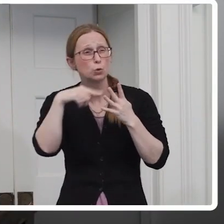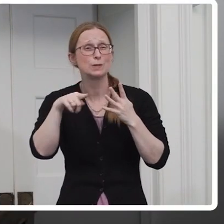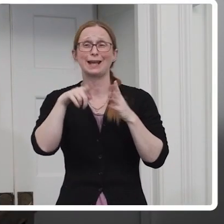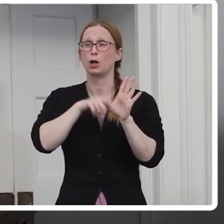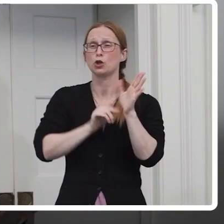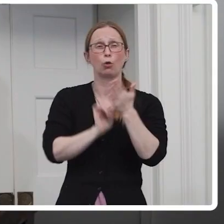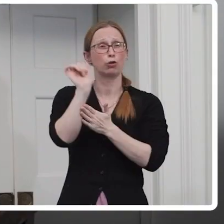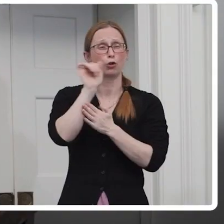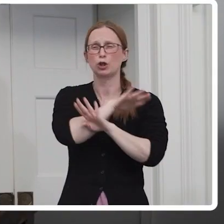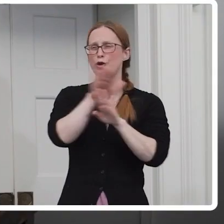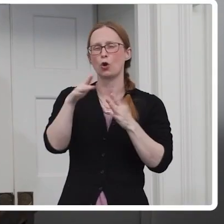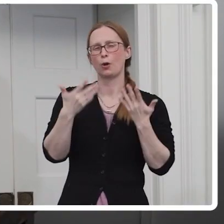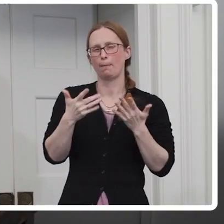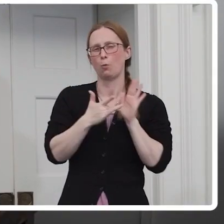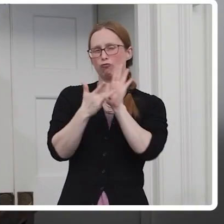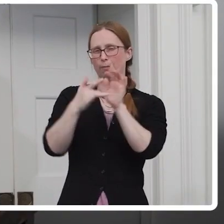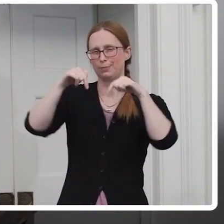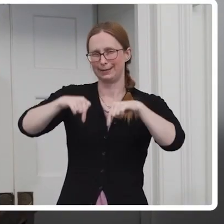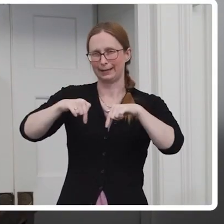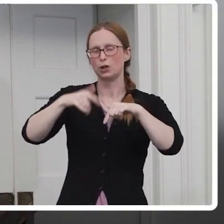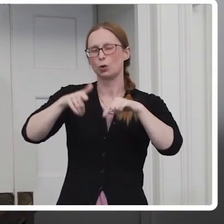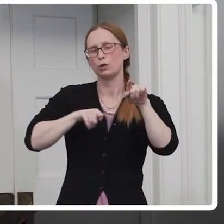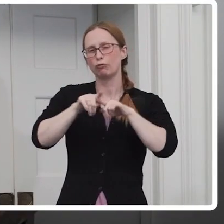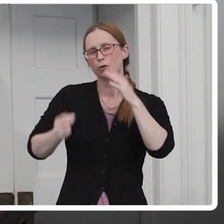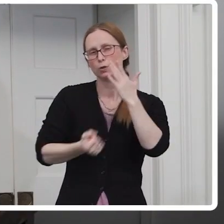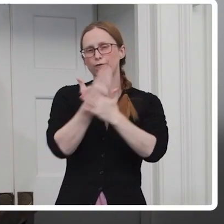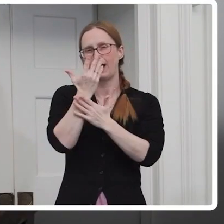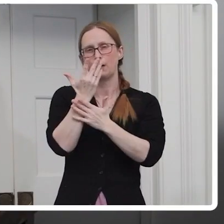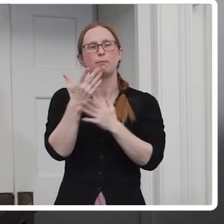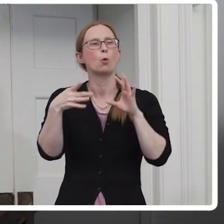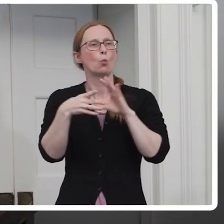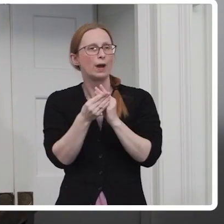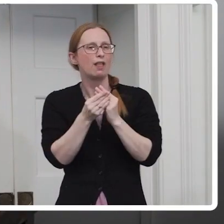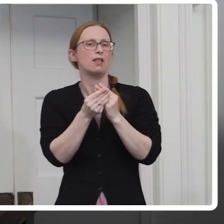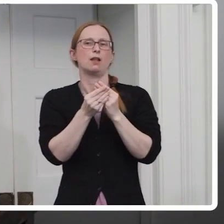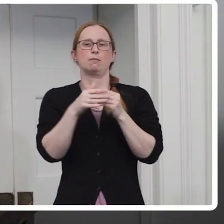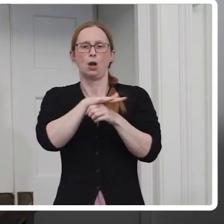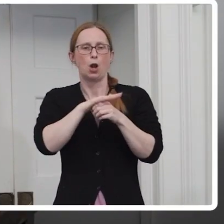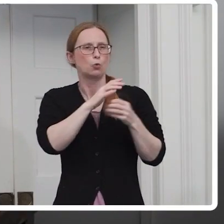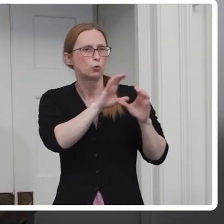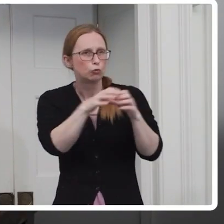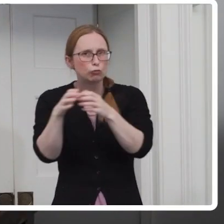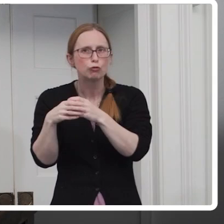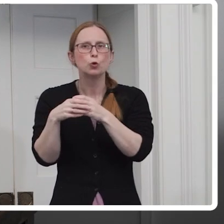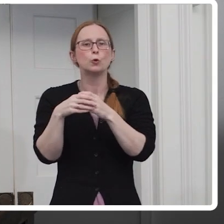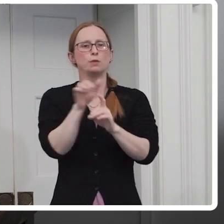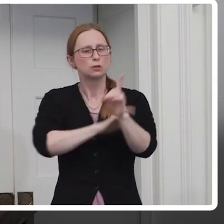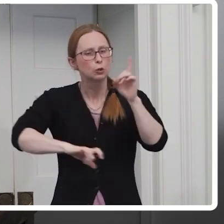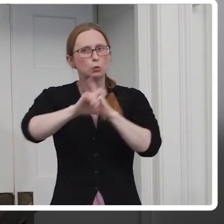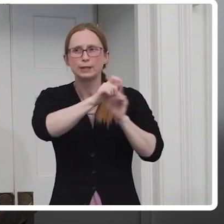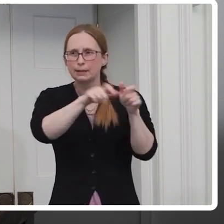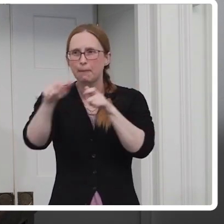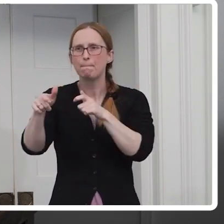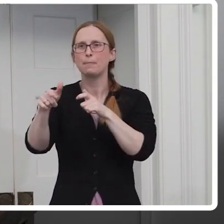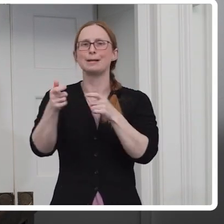and youth culture, which aren't currently represented in that collection. So we're developing this through connection with local groups, community members,